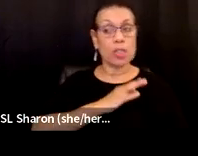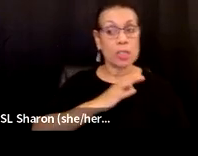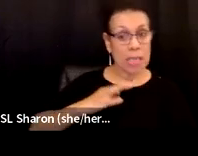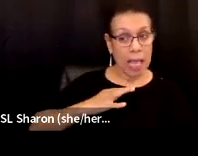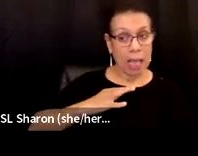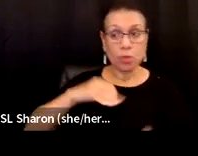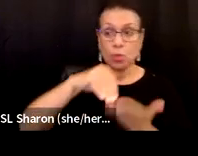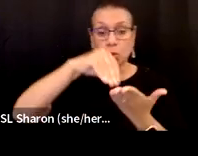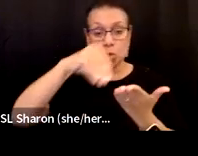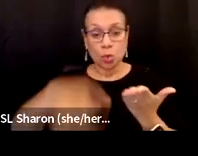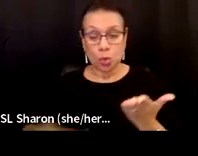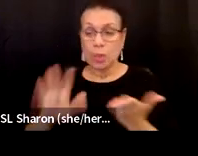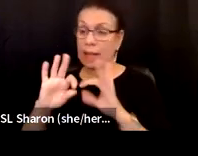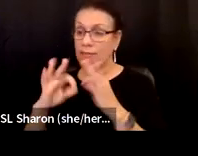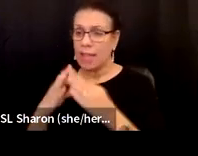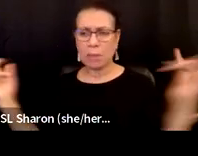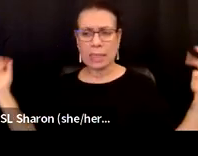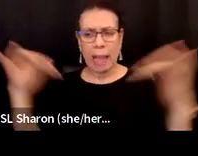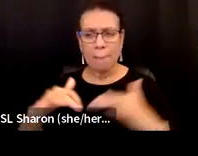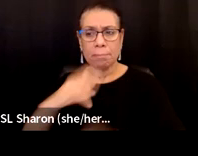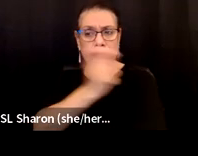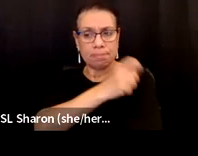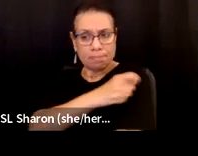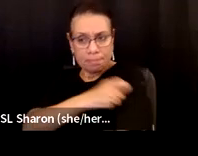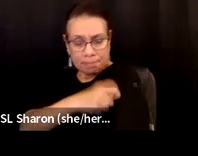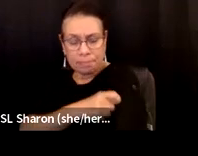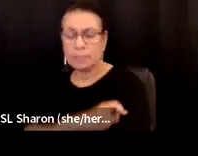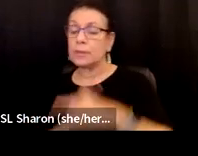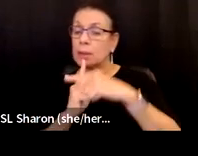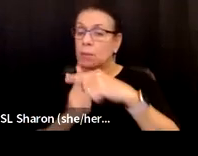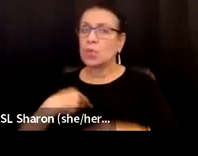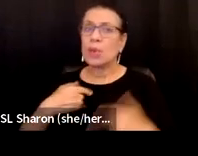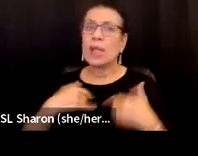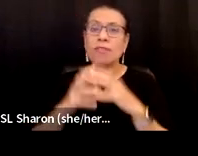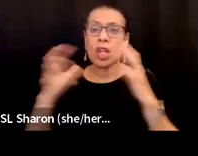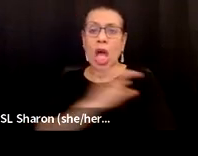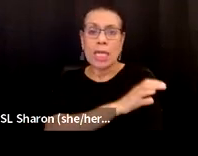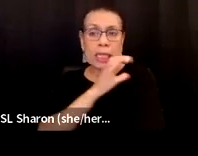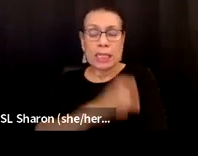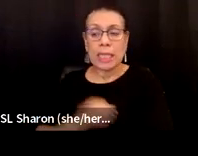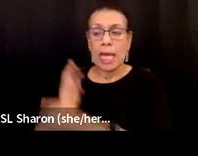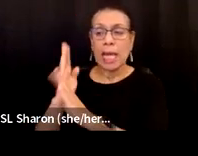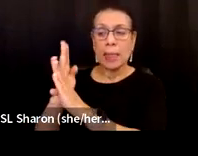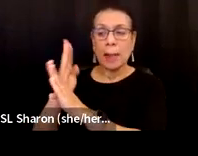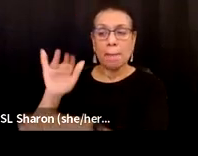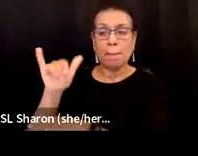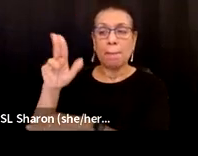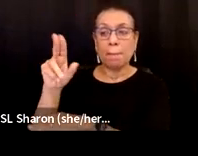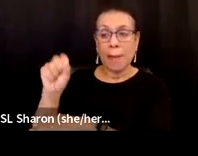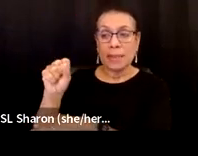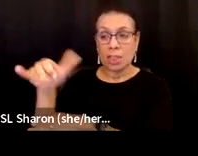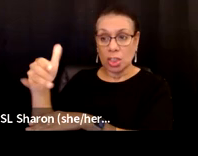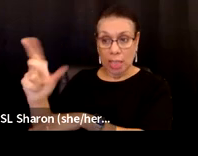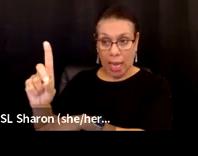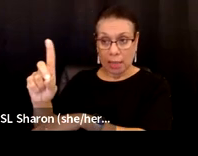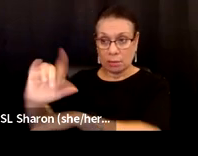students and their families we've also hosted dozens of vaccine clinics at our bus yards and recently added more